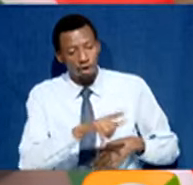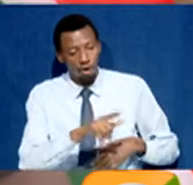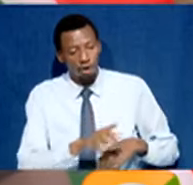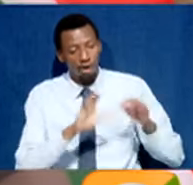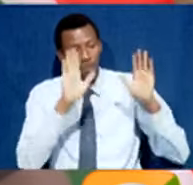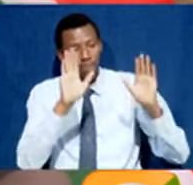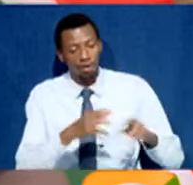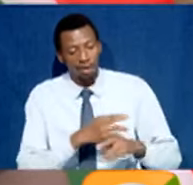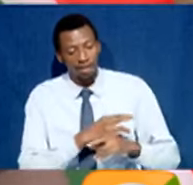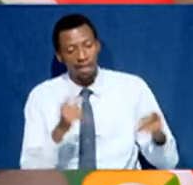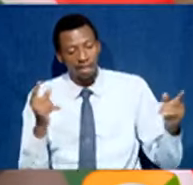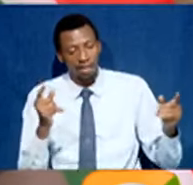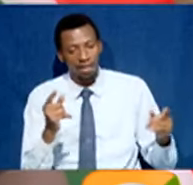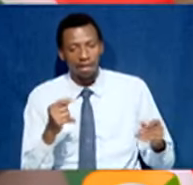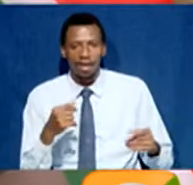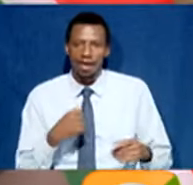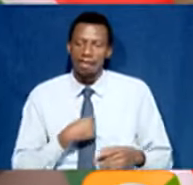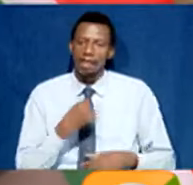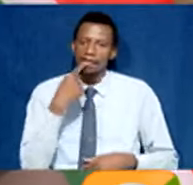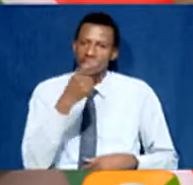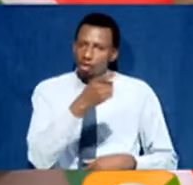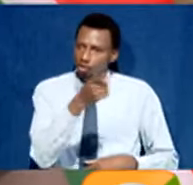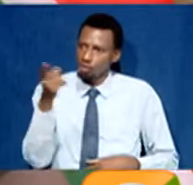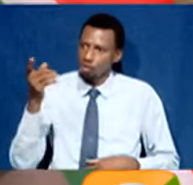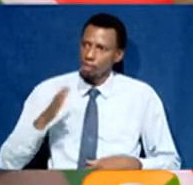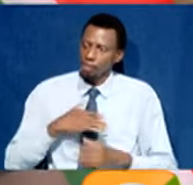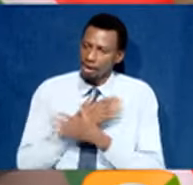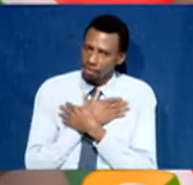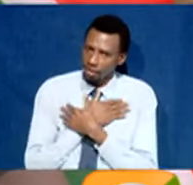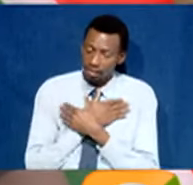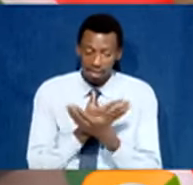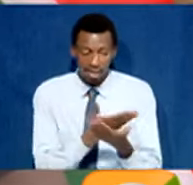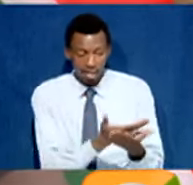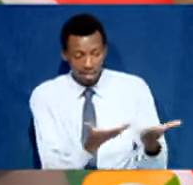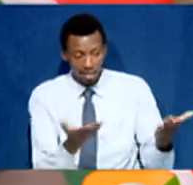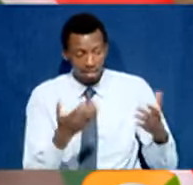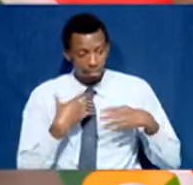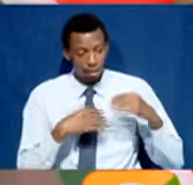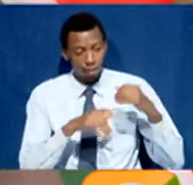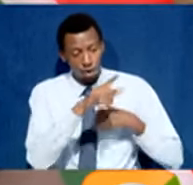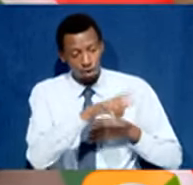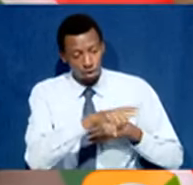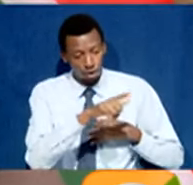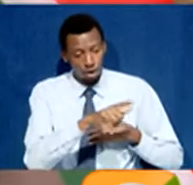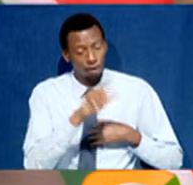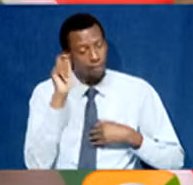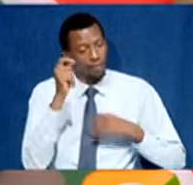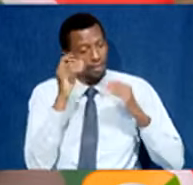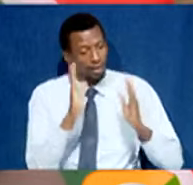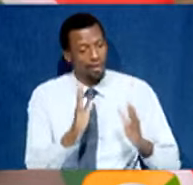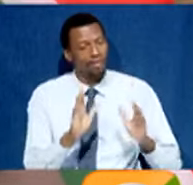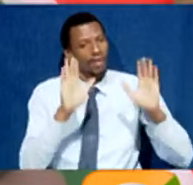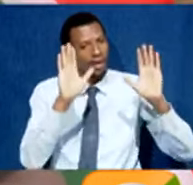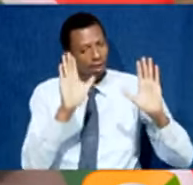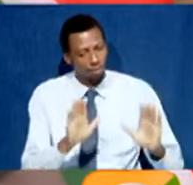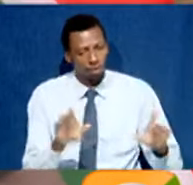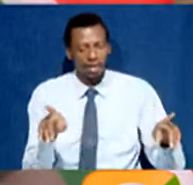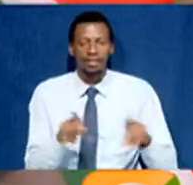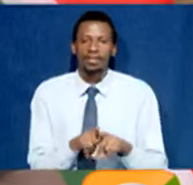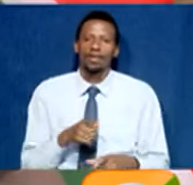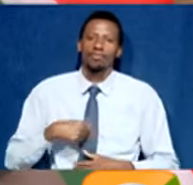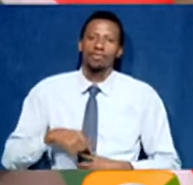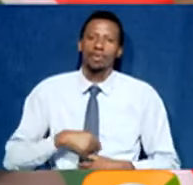my friends, those people are also Kenyans. Mm. They matter the same way we do. Let us give them a